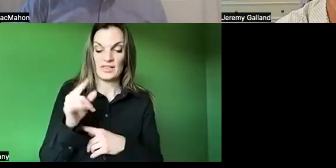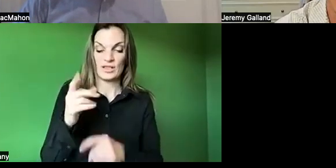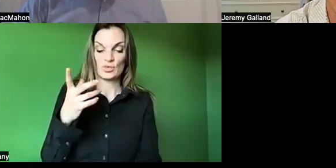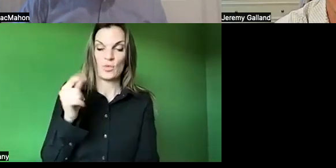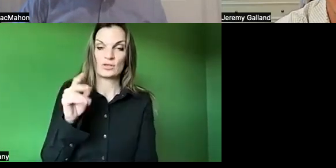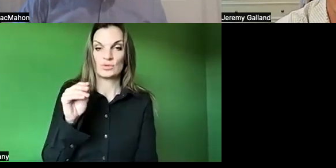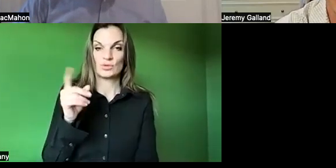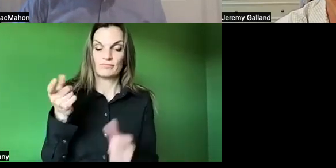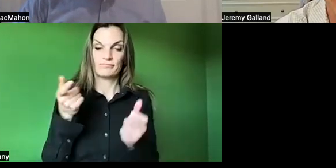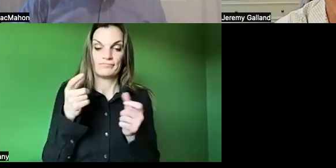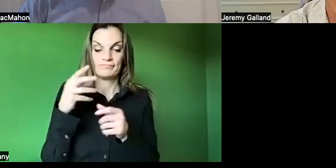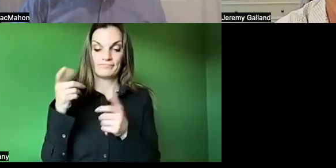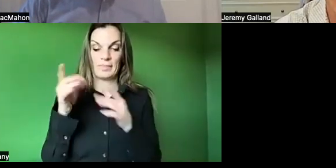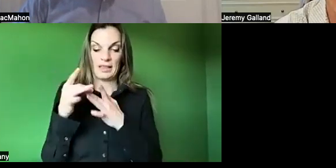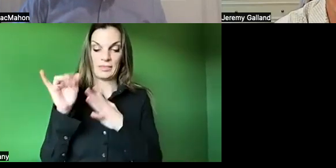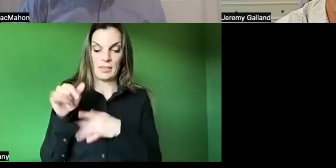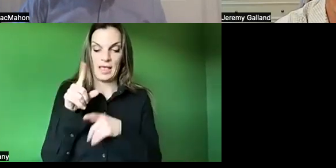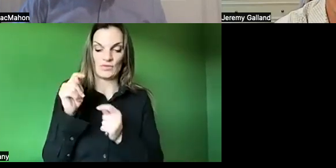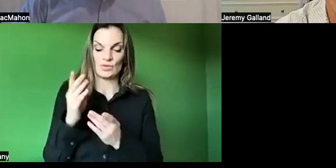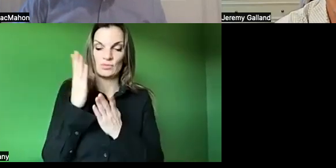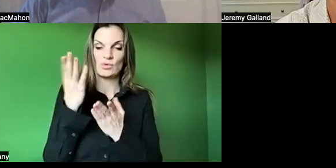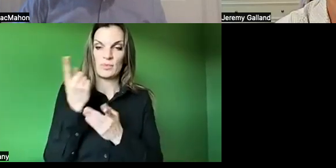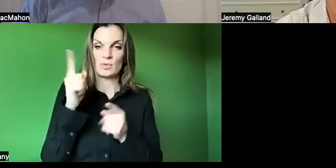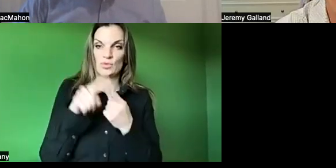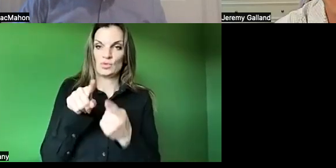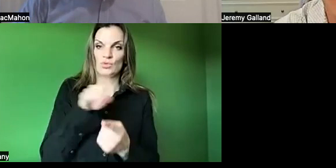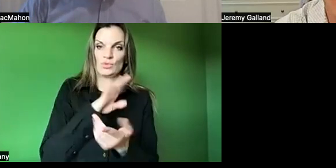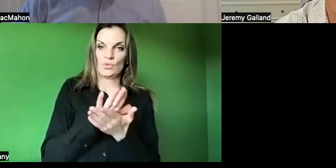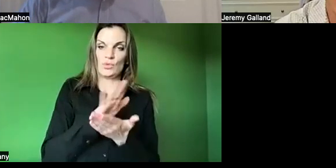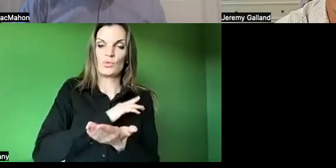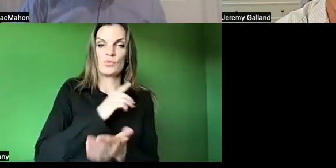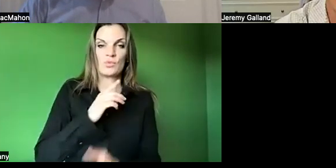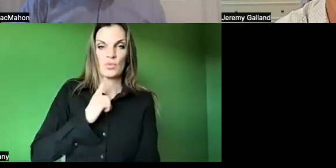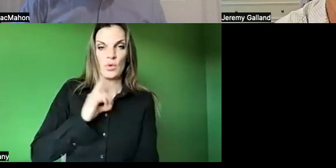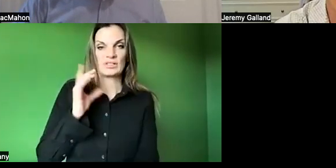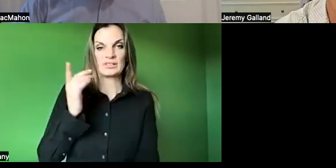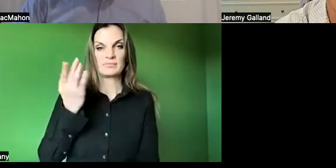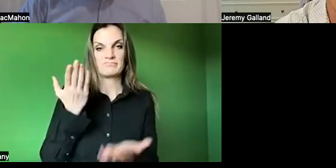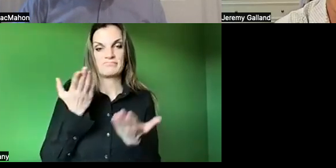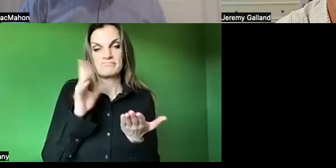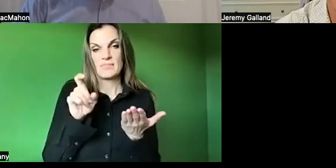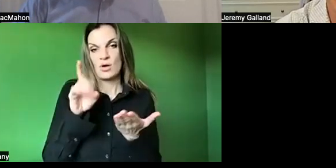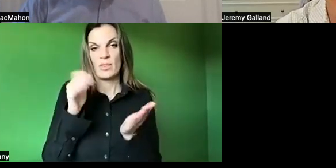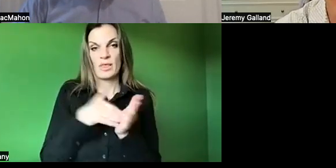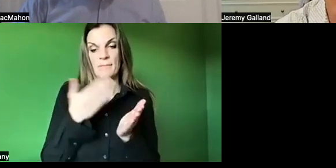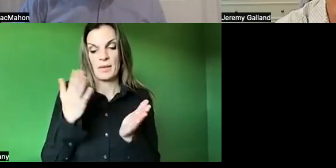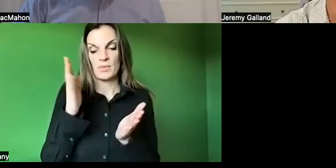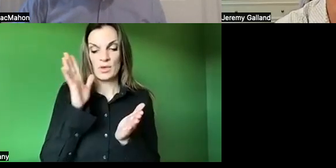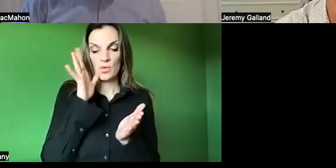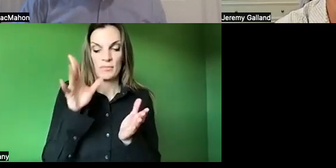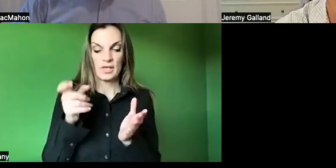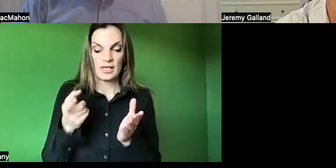has to come and propose something to the school board. Right now, it looks like it might be $100,000. Maybe it grows